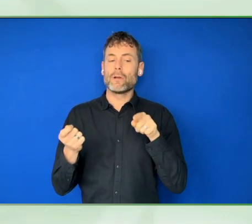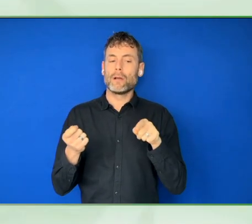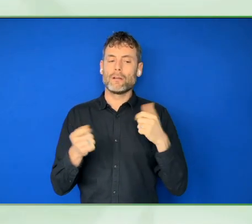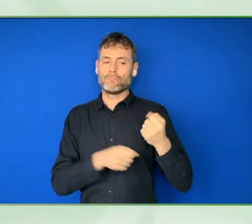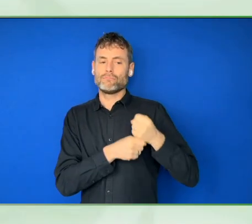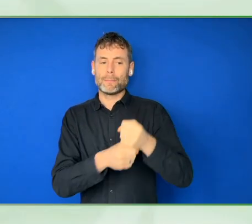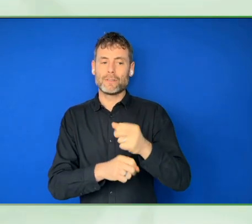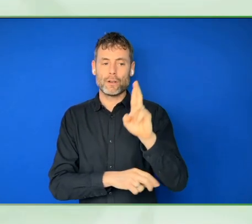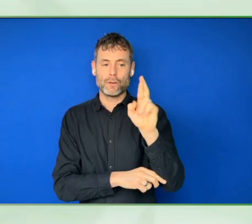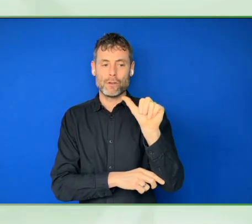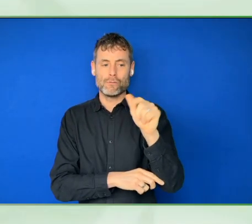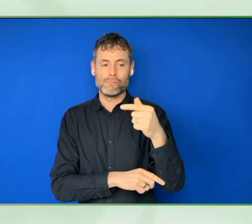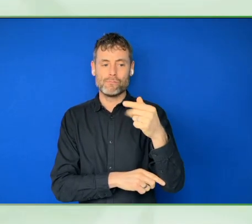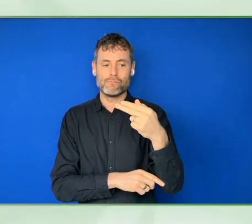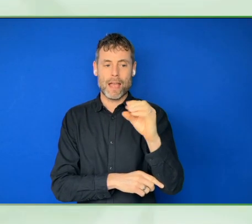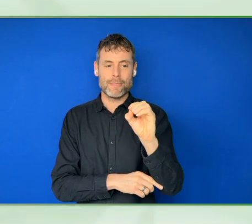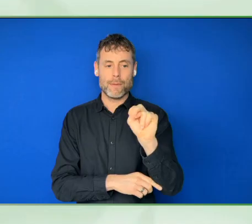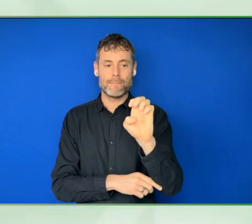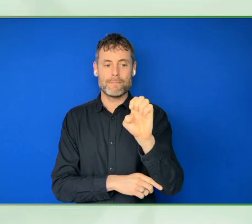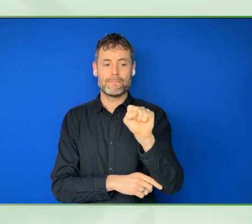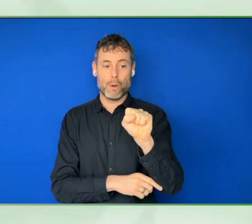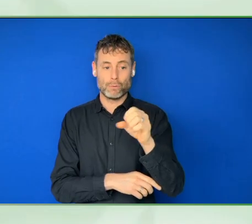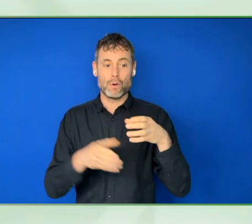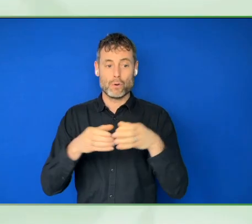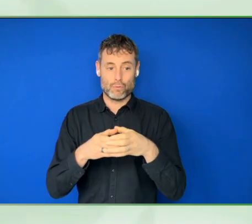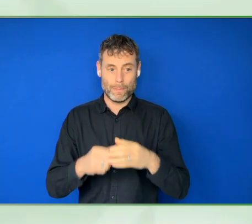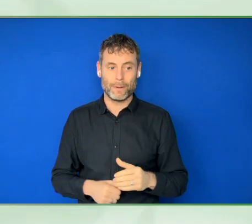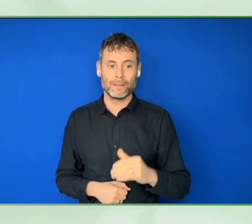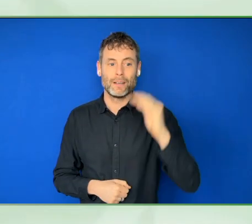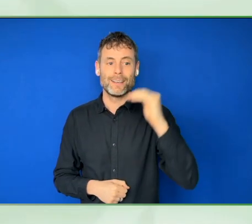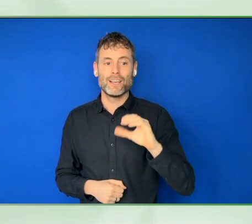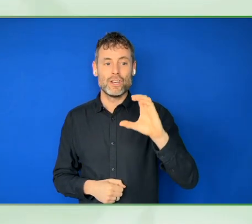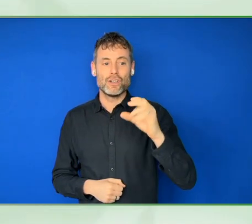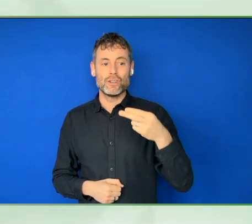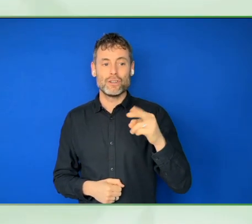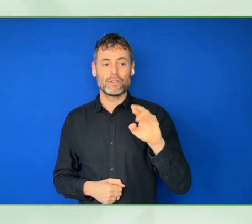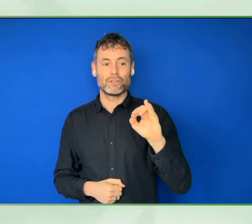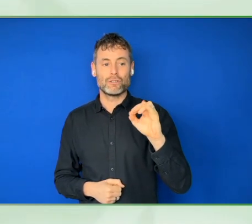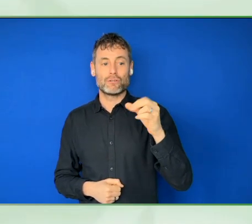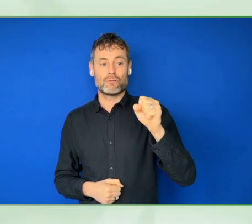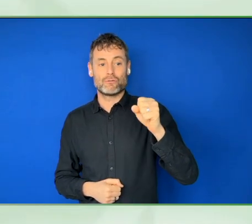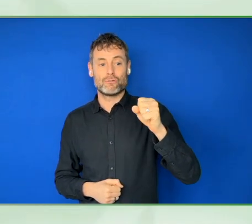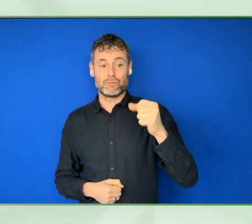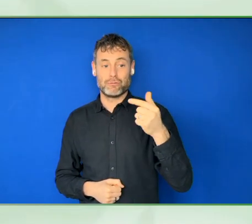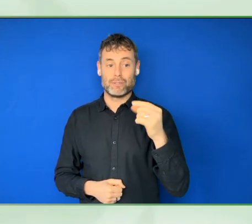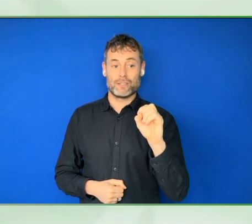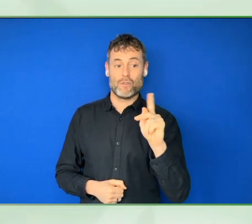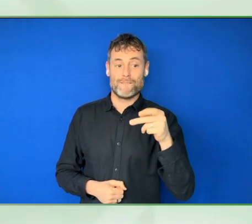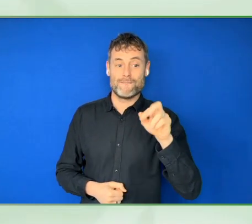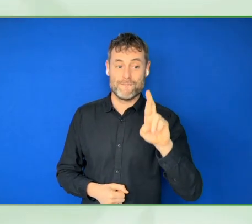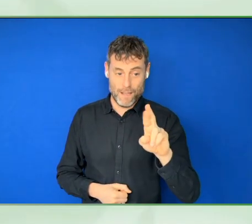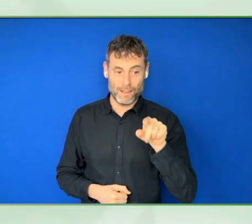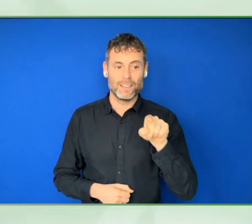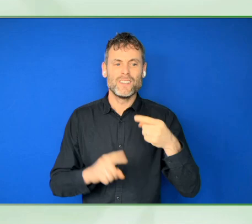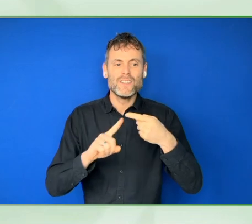Patno, Google Lead for EMEA Accessibility and Disability Innovation. Crosby Cromwell, Principal